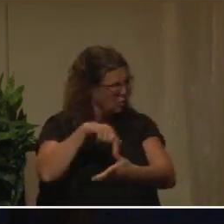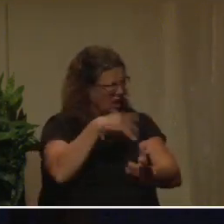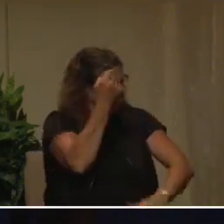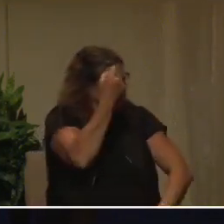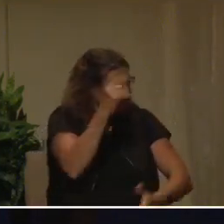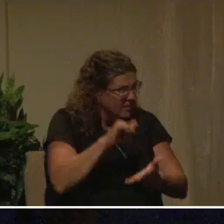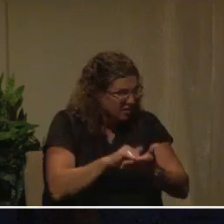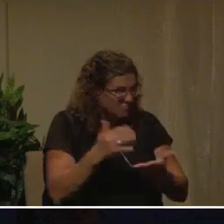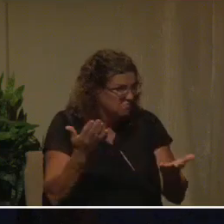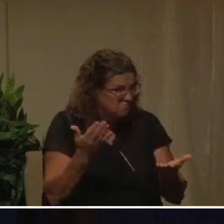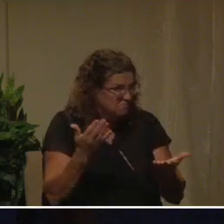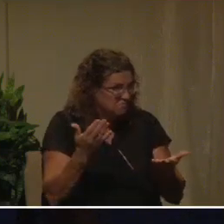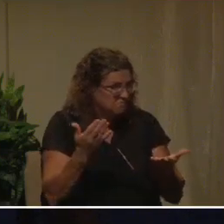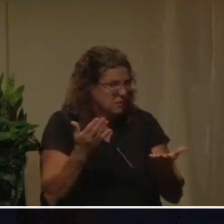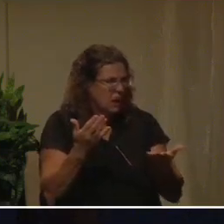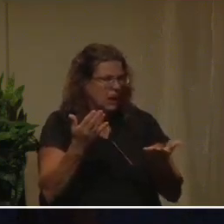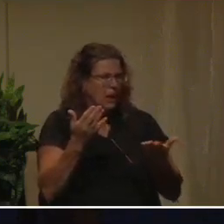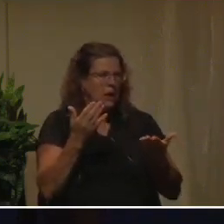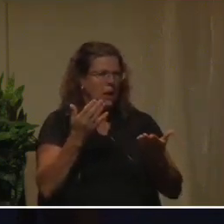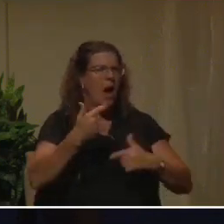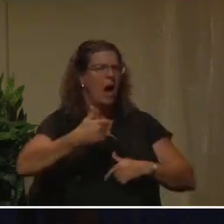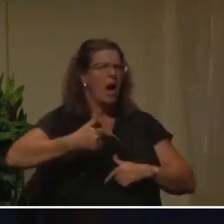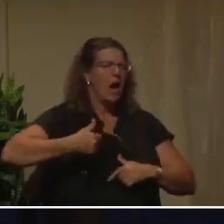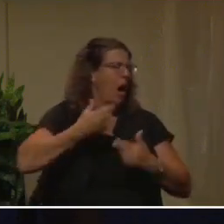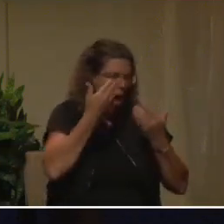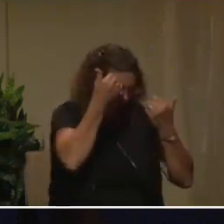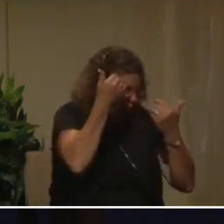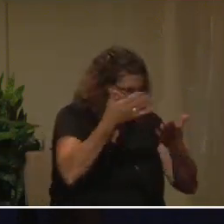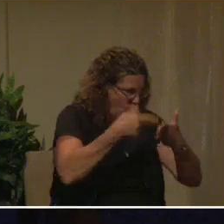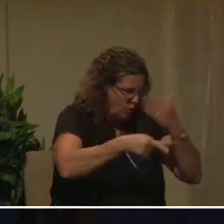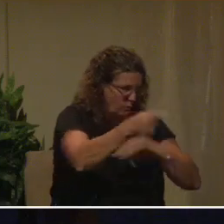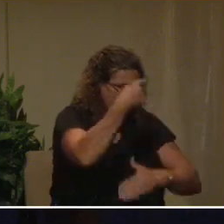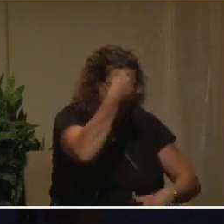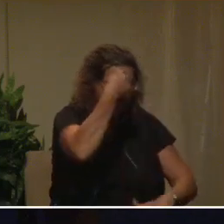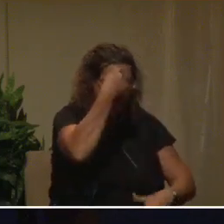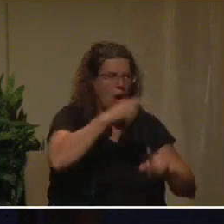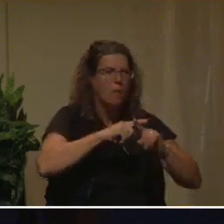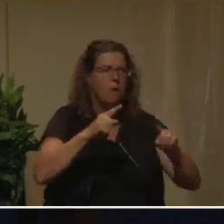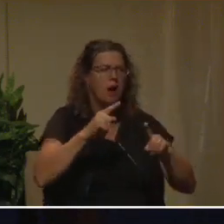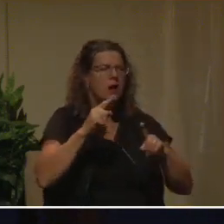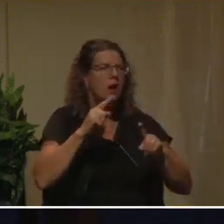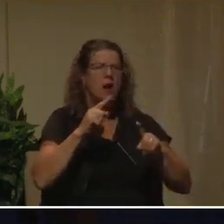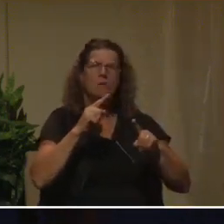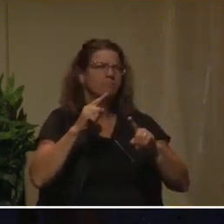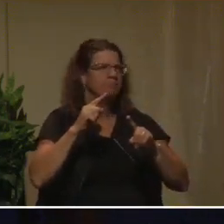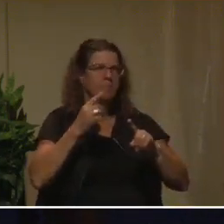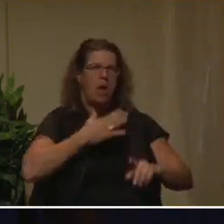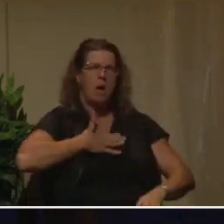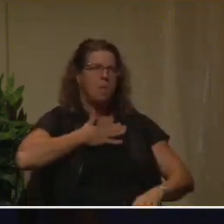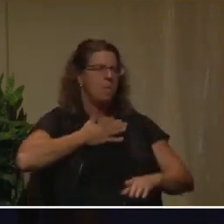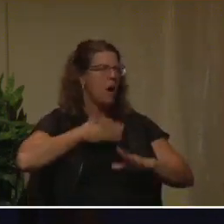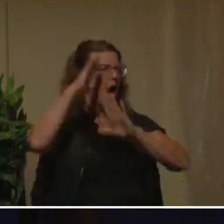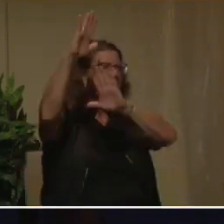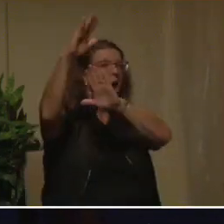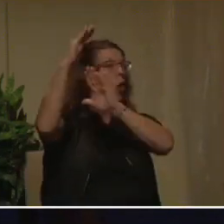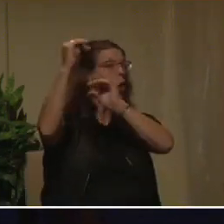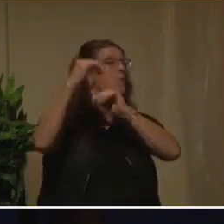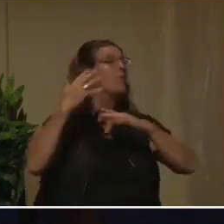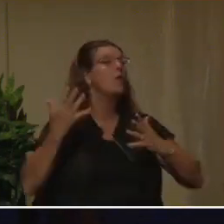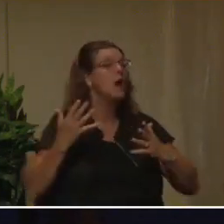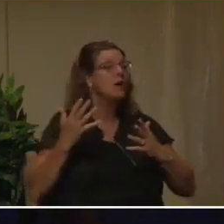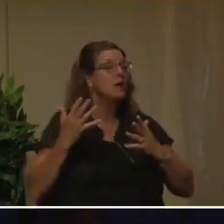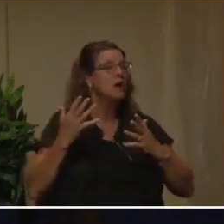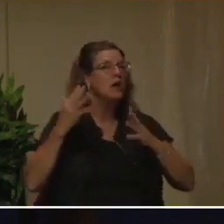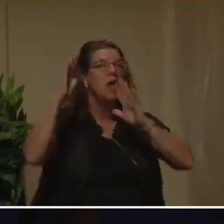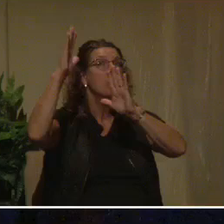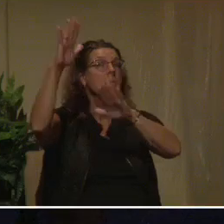have. I'm not questioning if you have. But I will tell you this. For far too long, my hope was way too